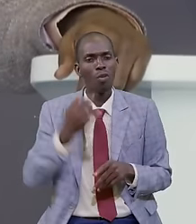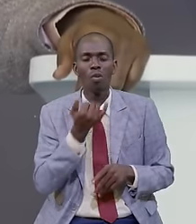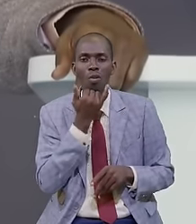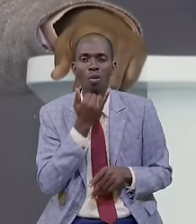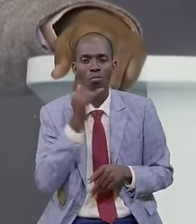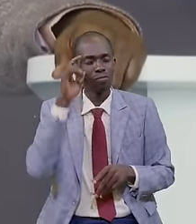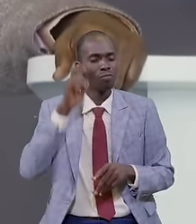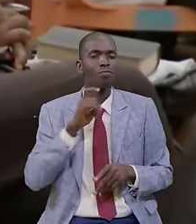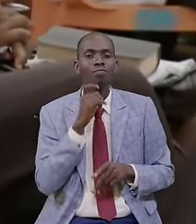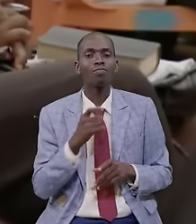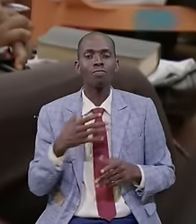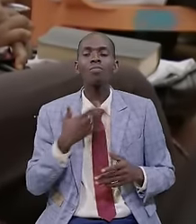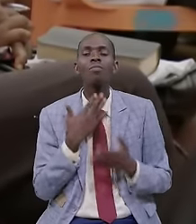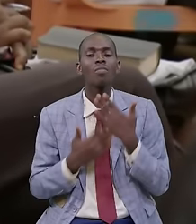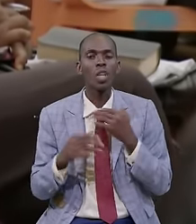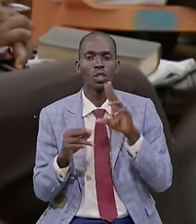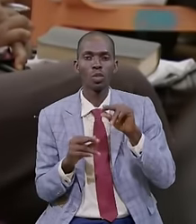will come from God.